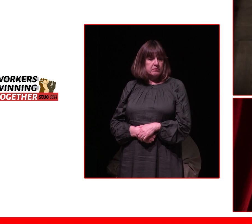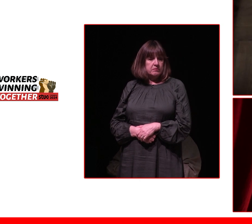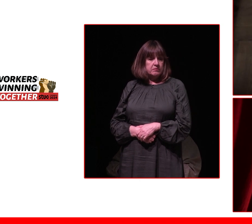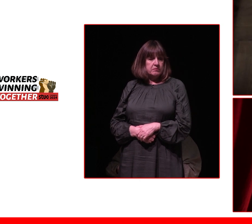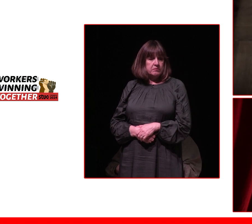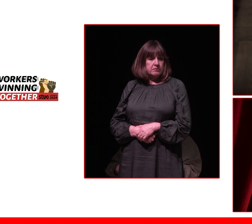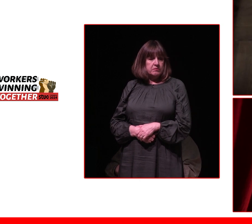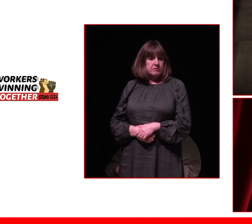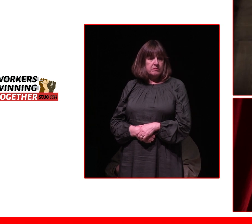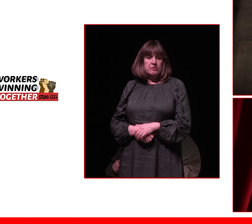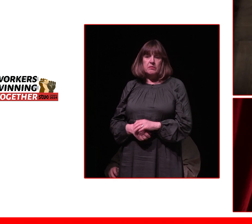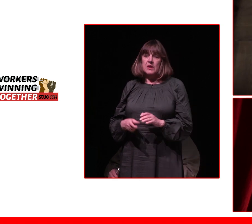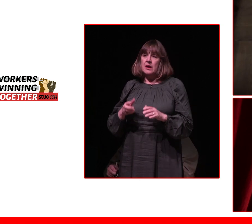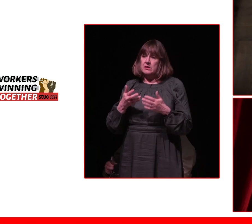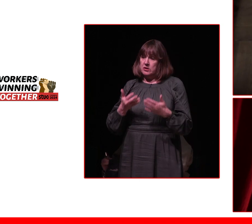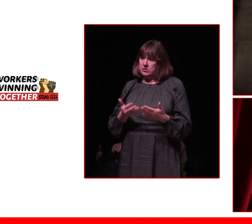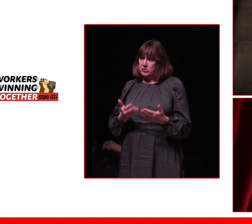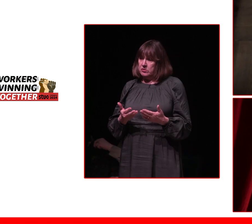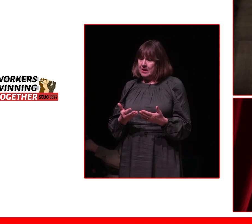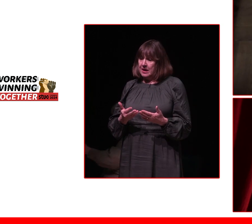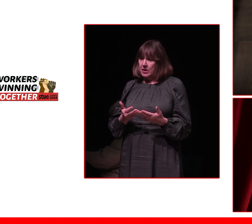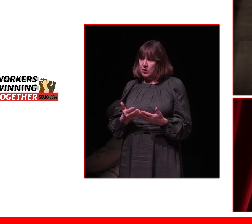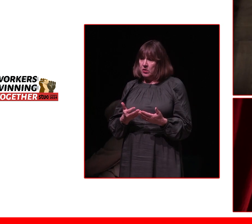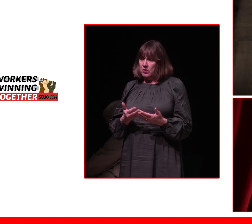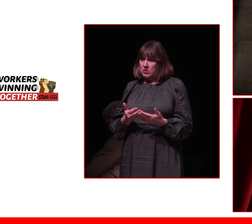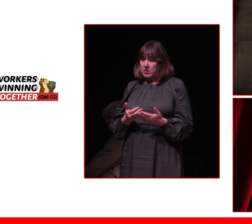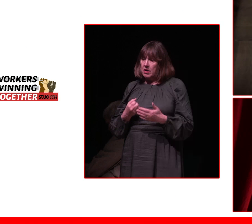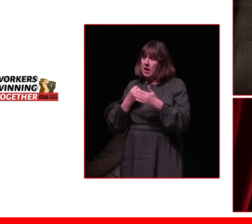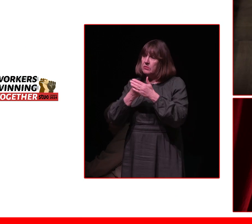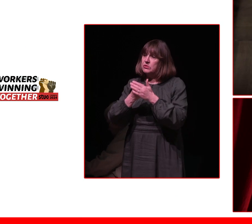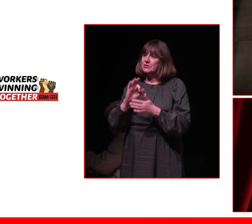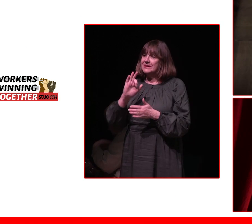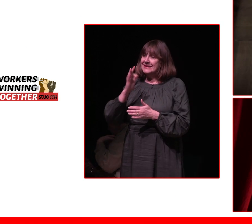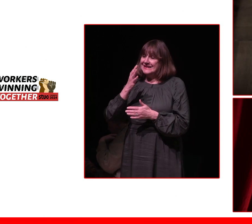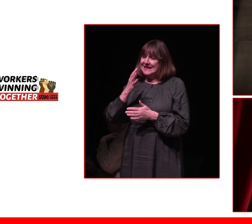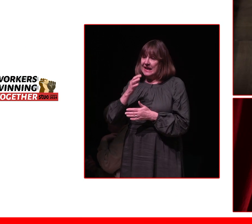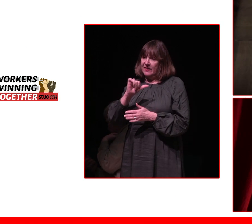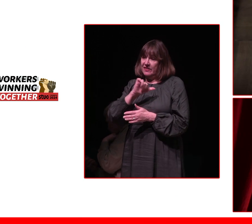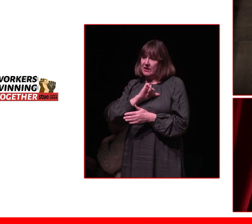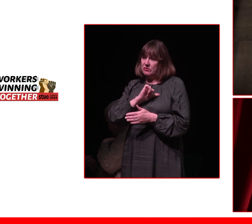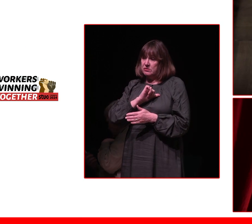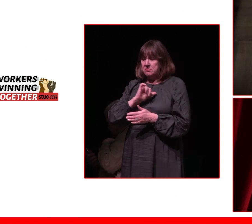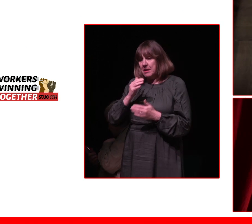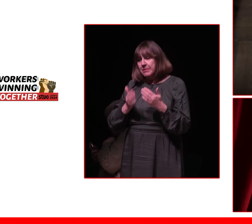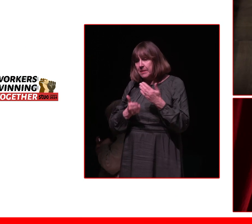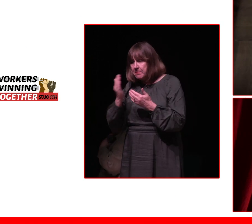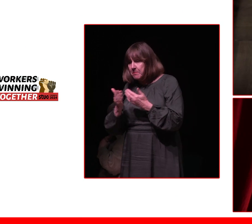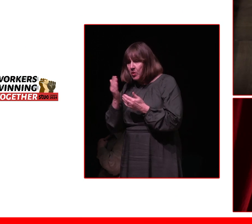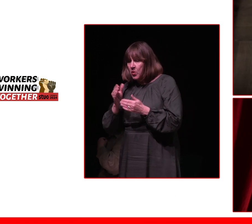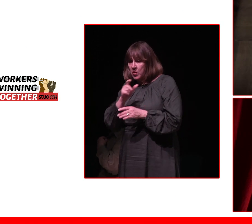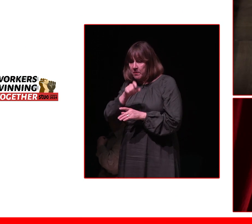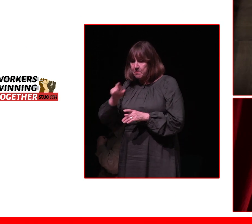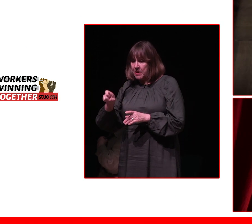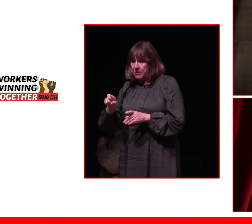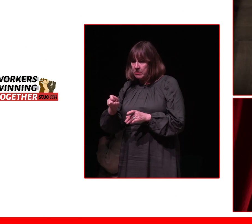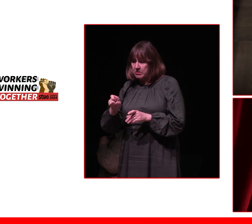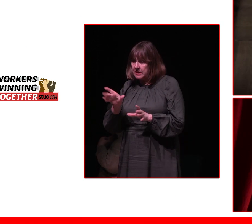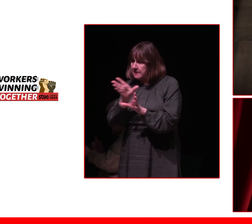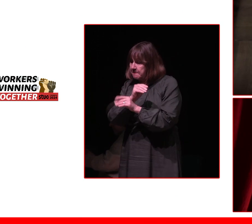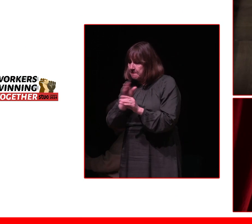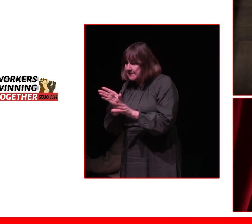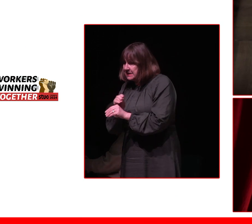Until now, up to 10,000 people, or could be more, still missing. No one knows about